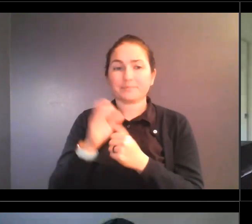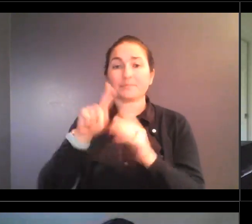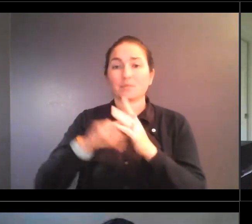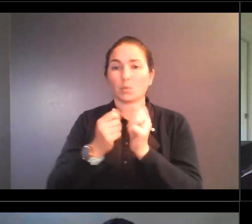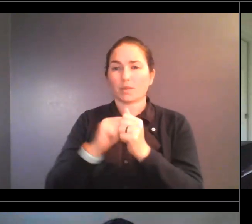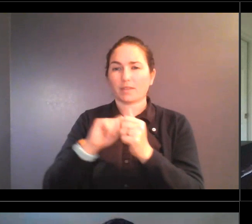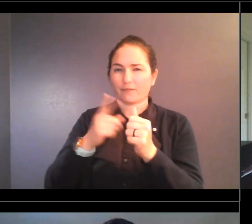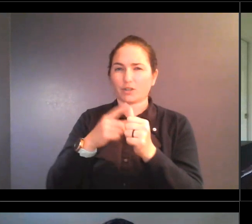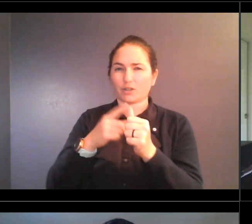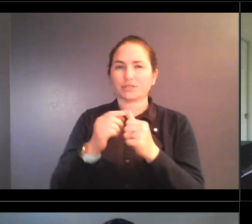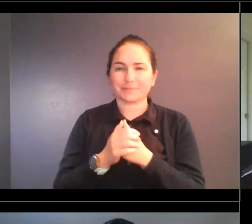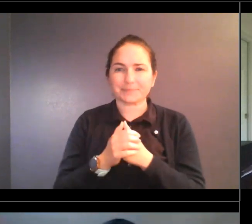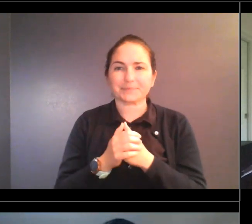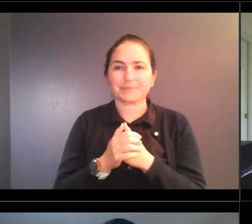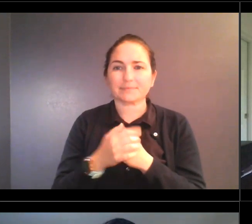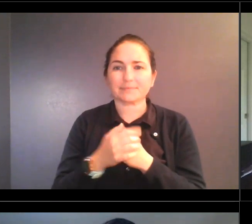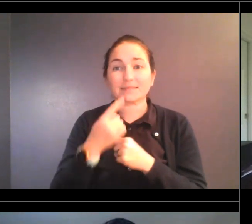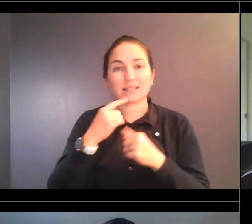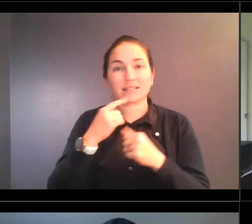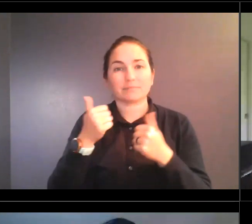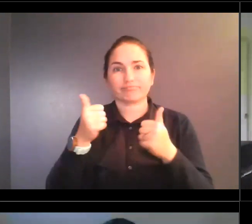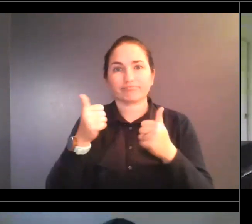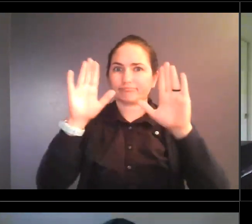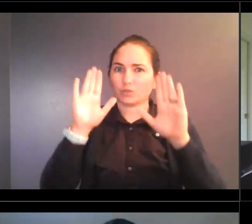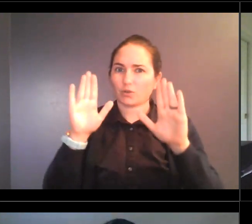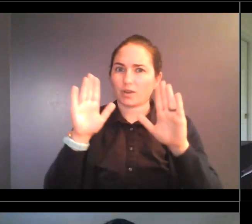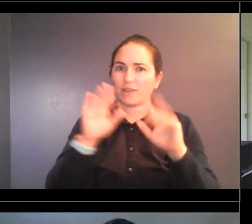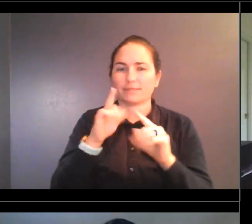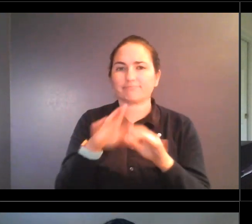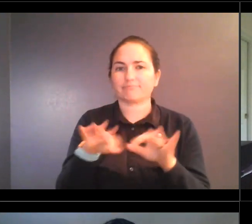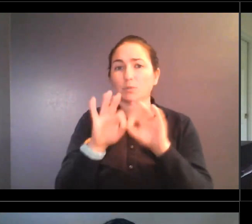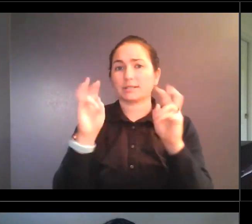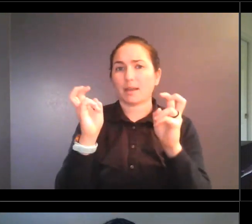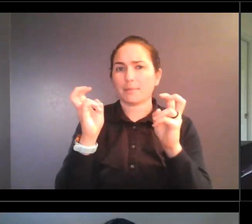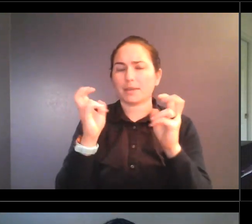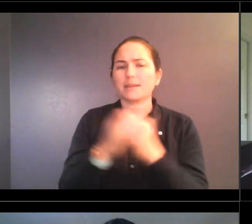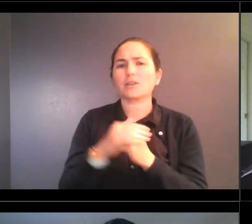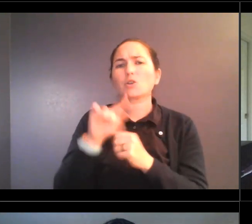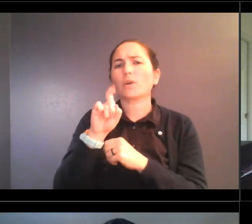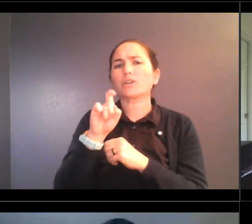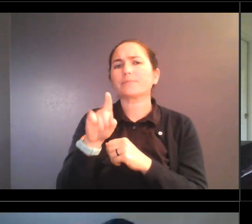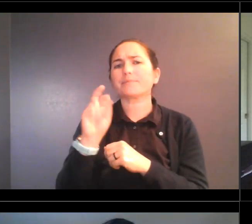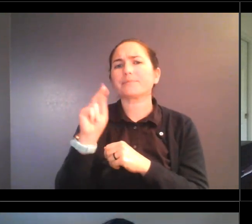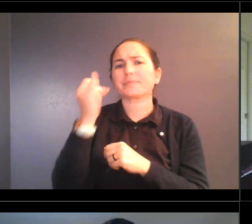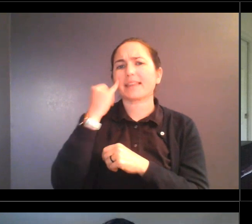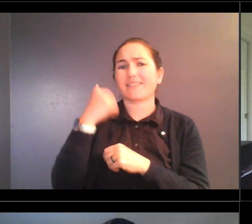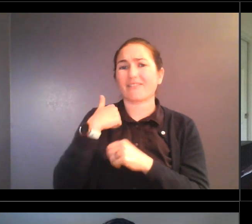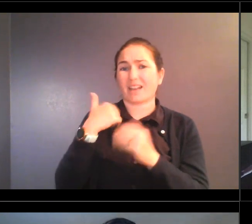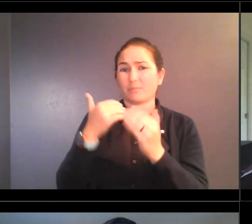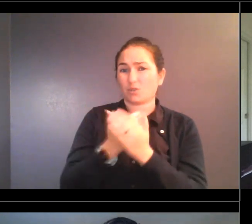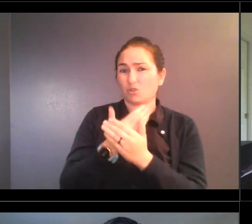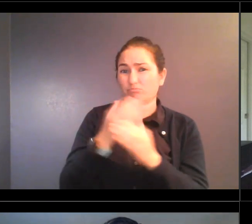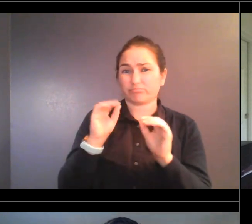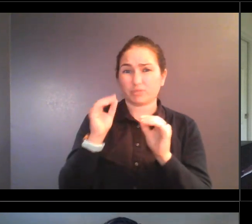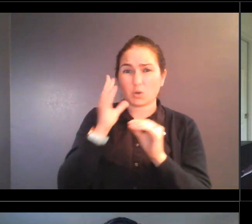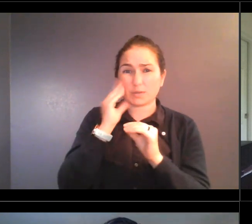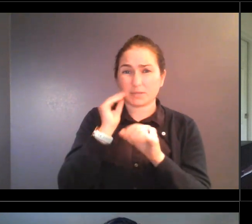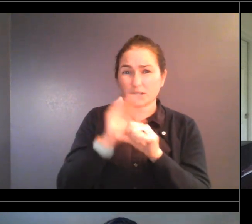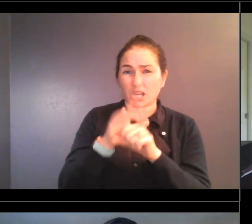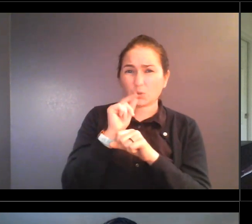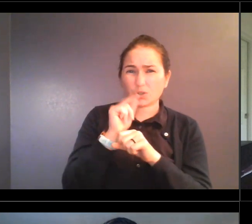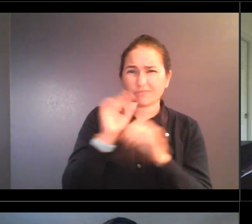first question that came in. It says, great and needed topic. One question. Let's say I'm new at Twitter and I don't have followers. How can I